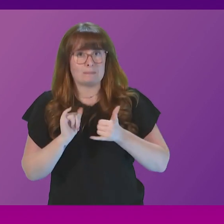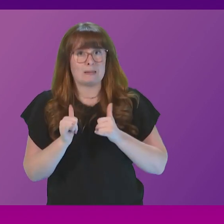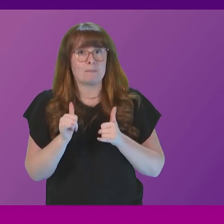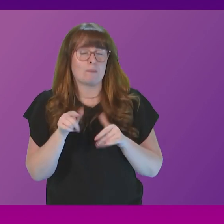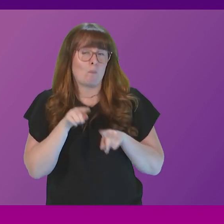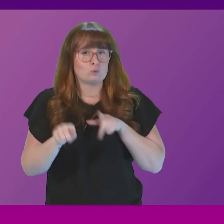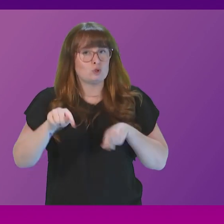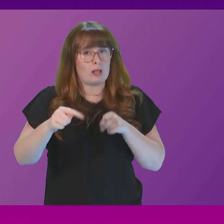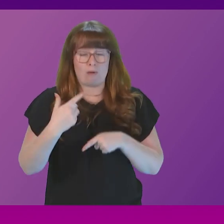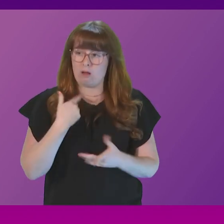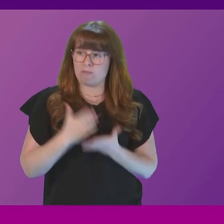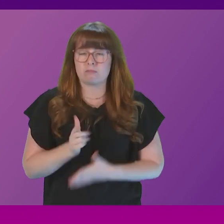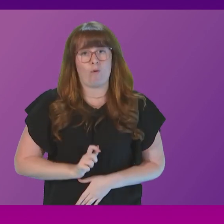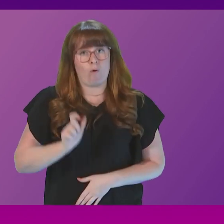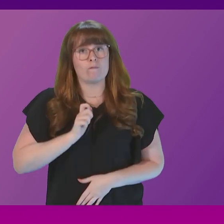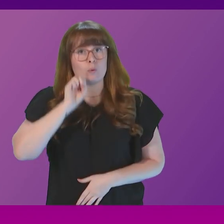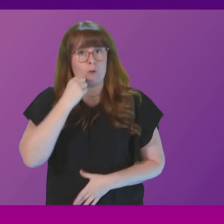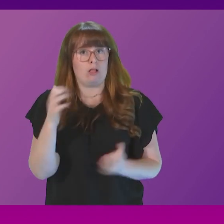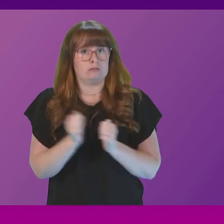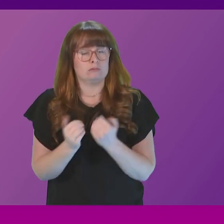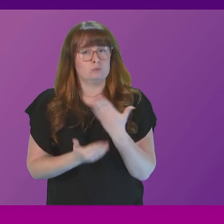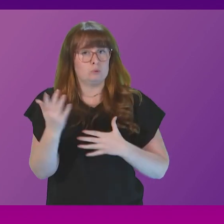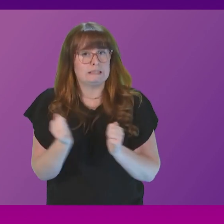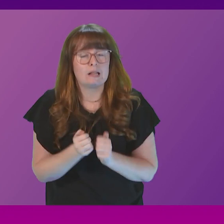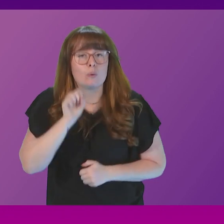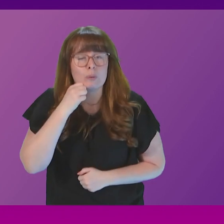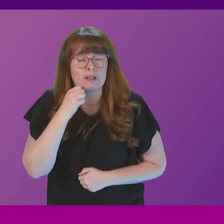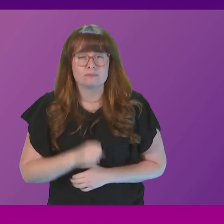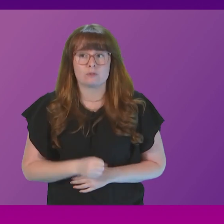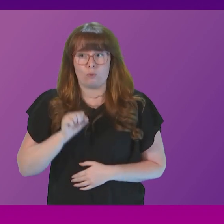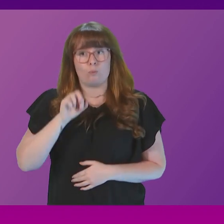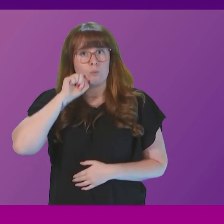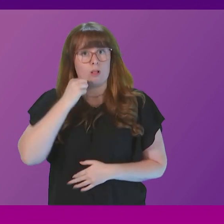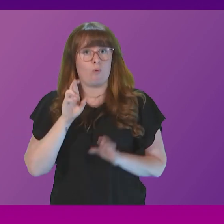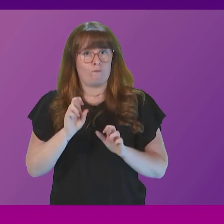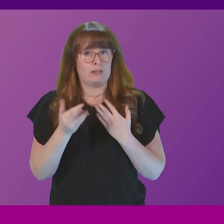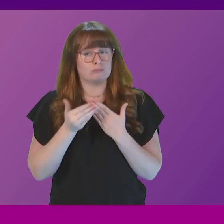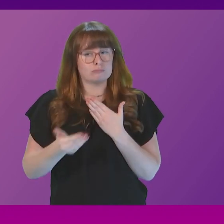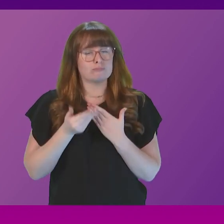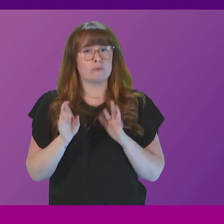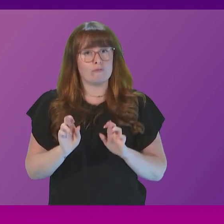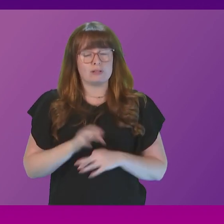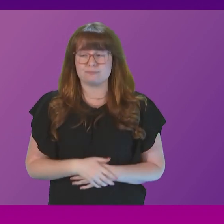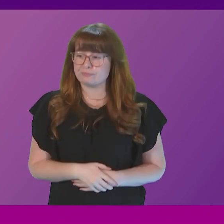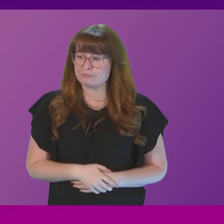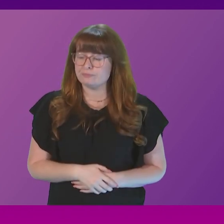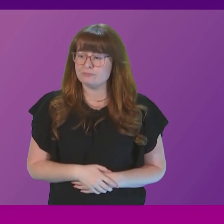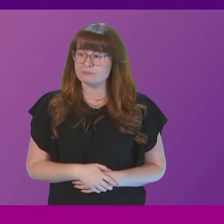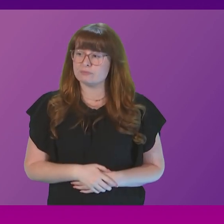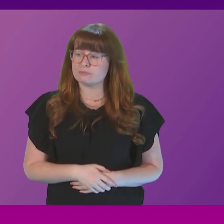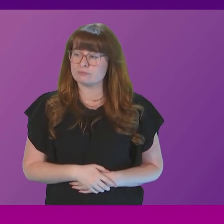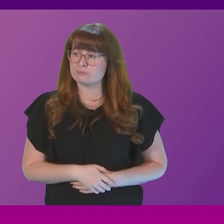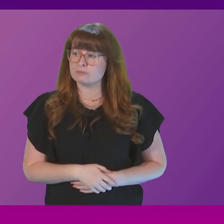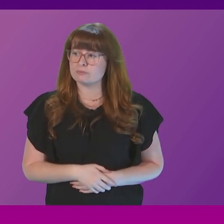most challenging. But I'm very confident that we'll get to a new deal and we'll get to one hopefully soon. In terms